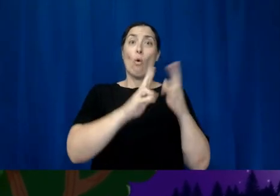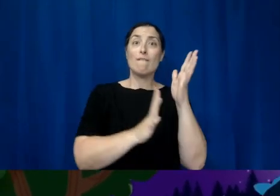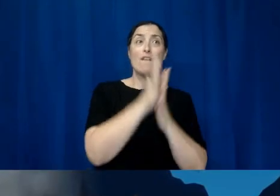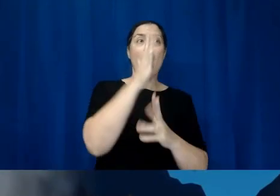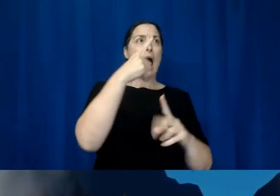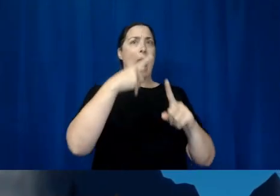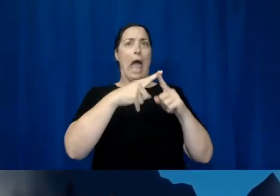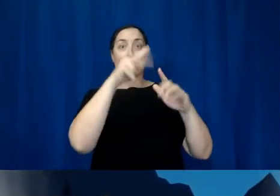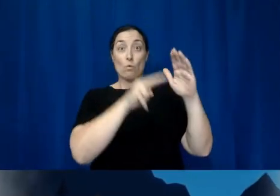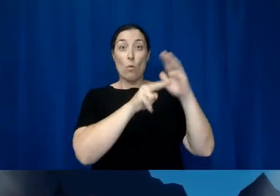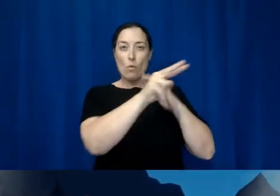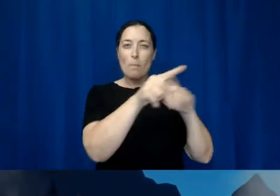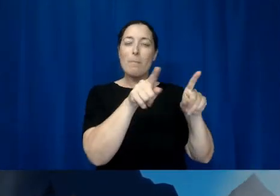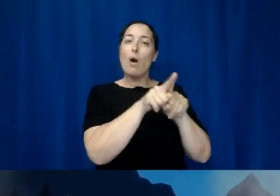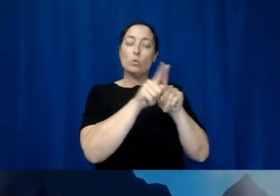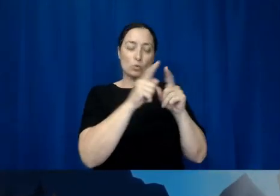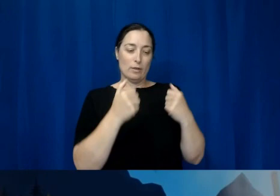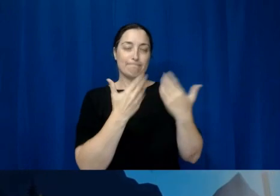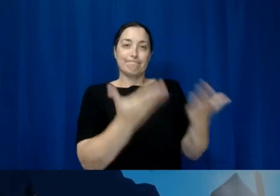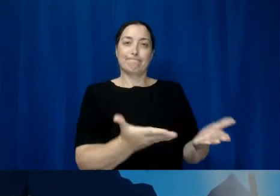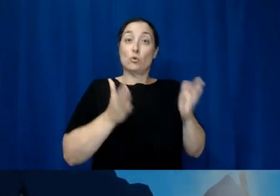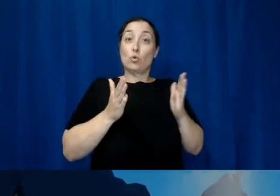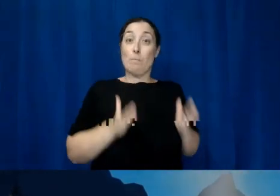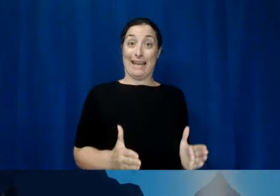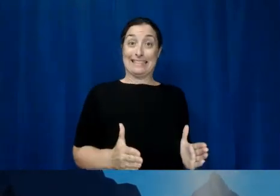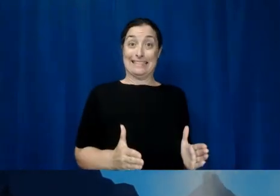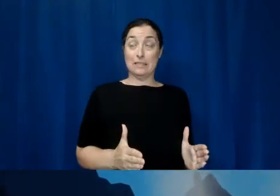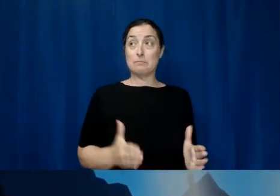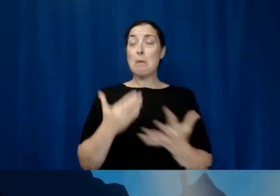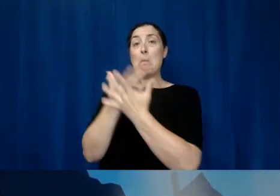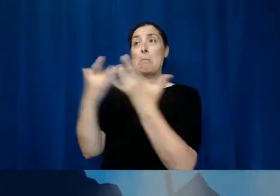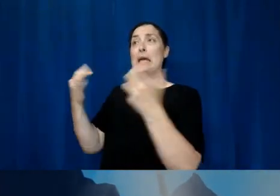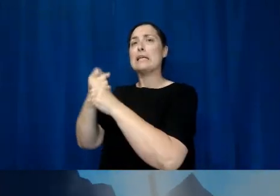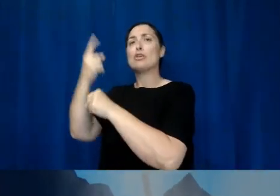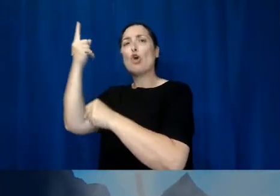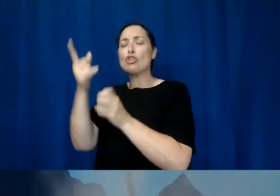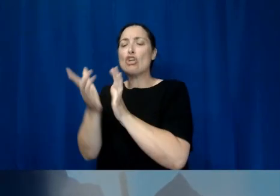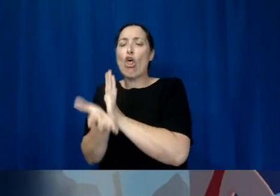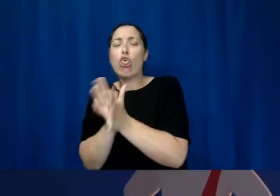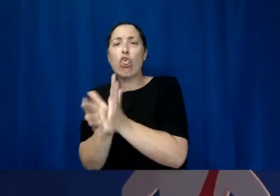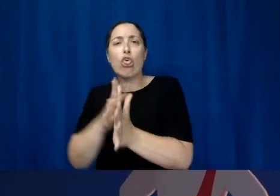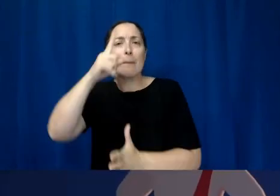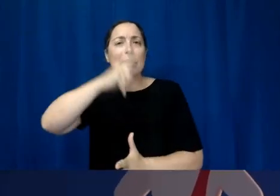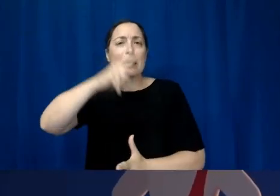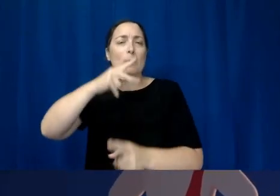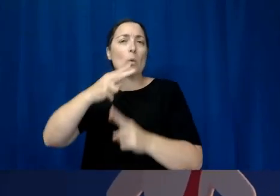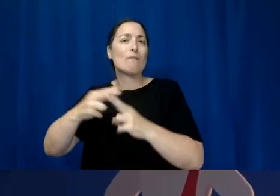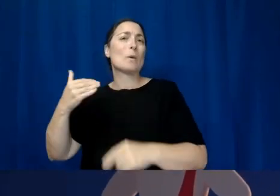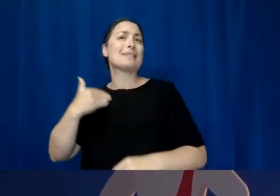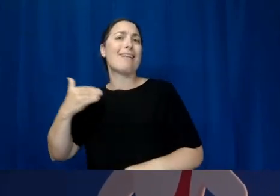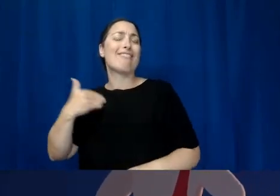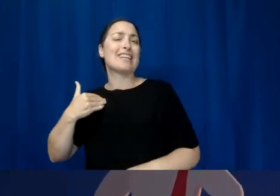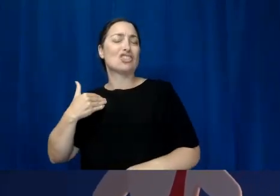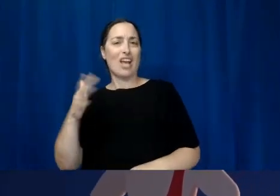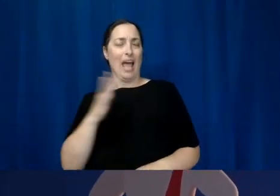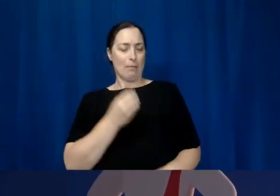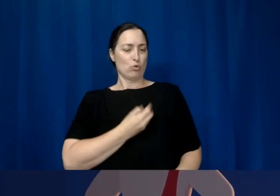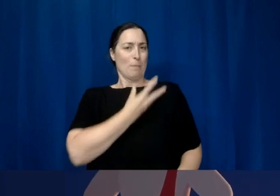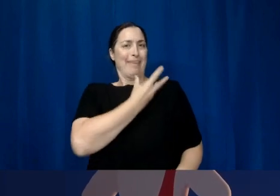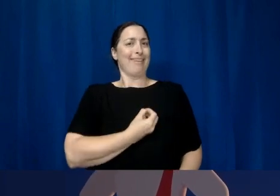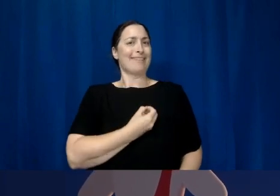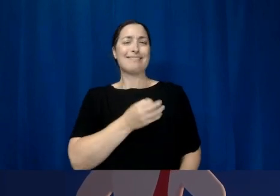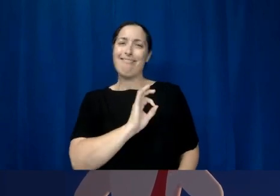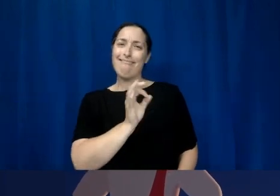humanity. Unlike many deities who manipulated mortals for selfish gains, Prometheus felt empathy for humanity and